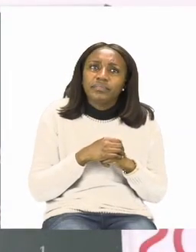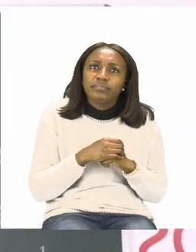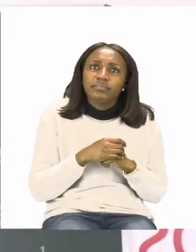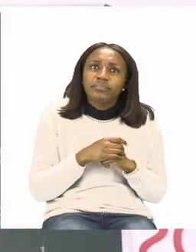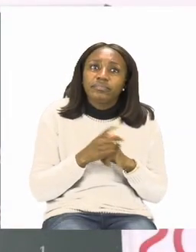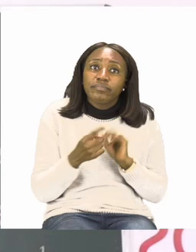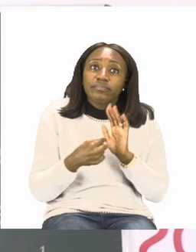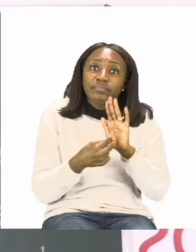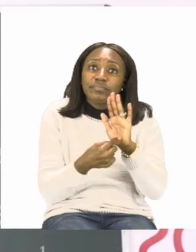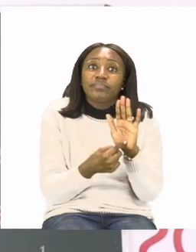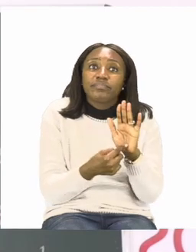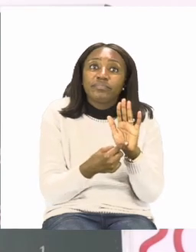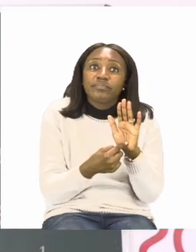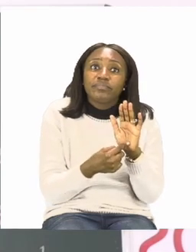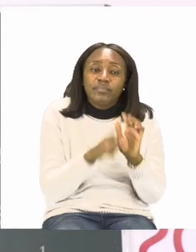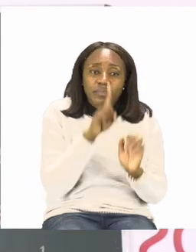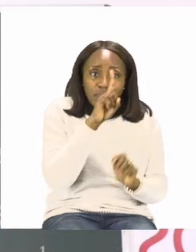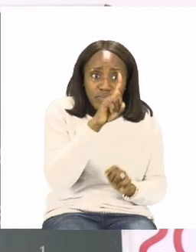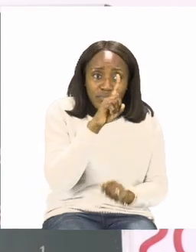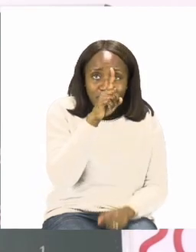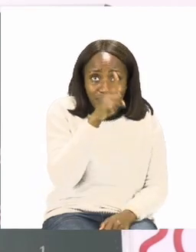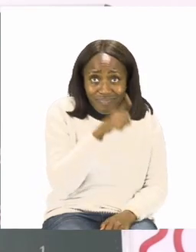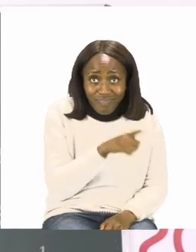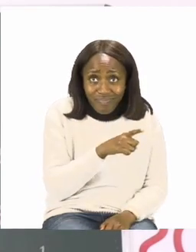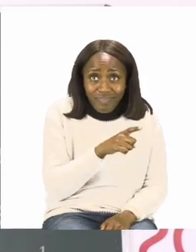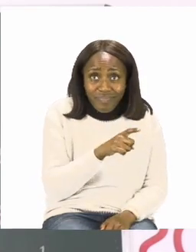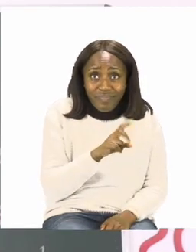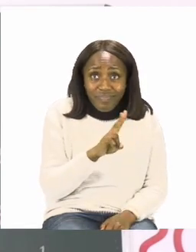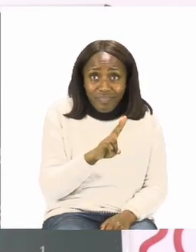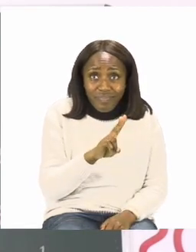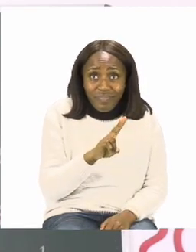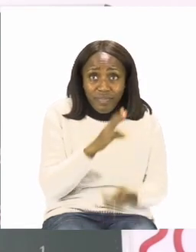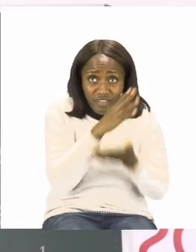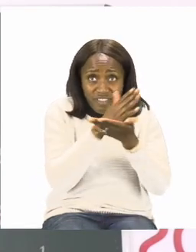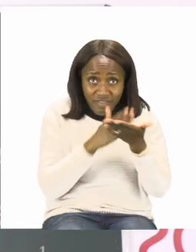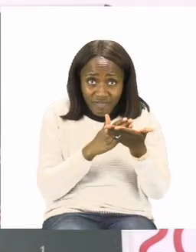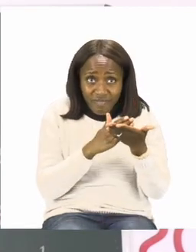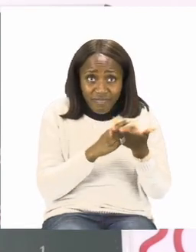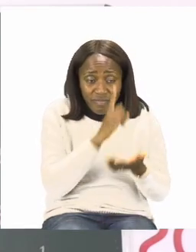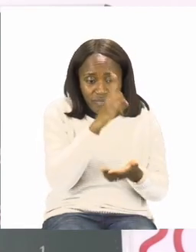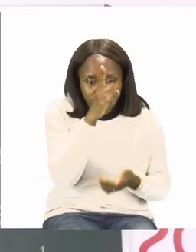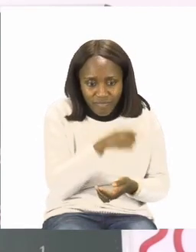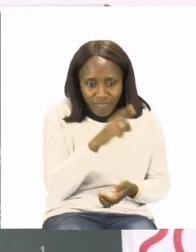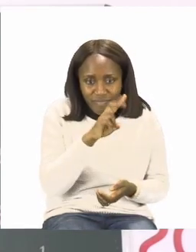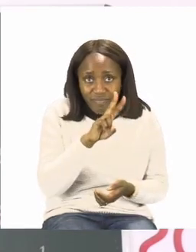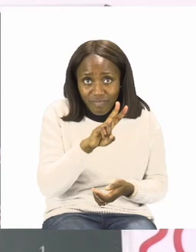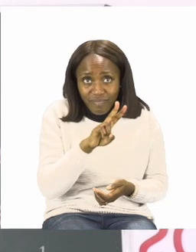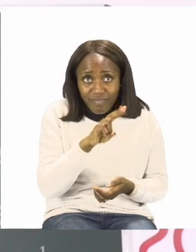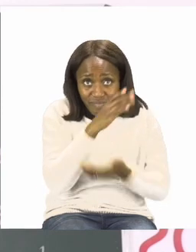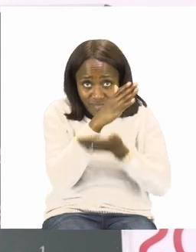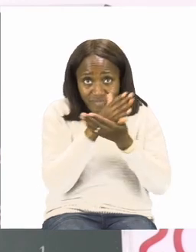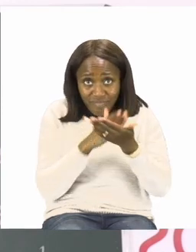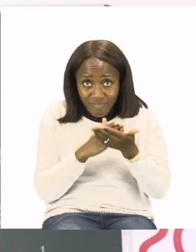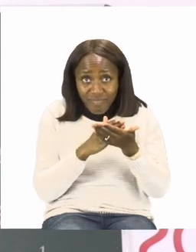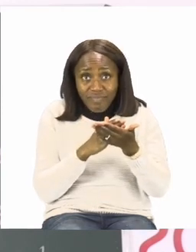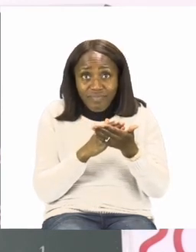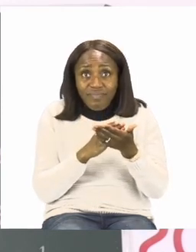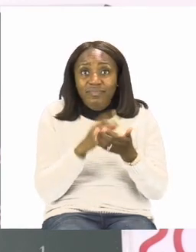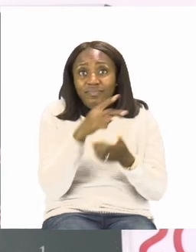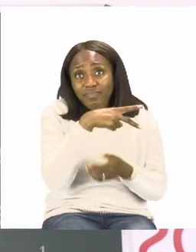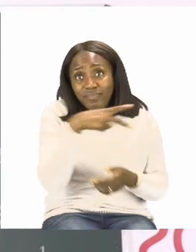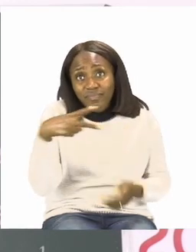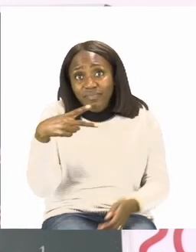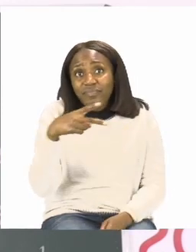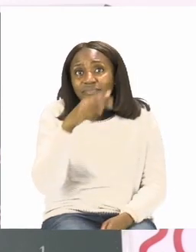to say that half, 1/2, or half a milliliter is equal